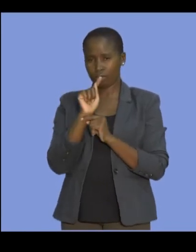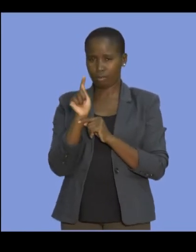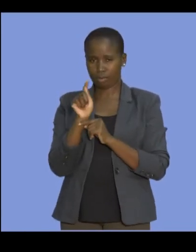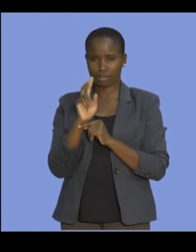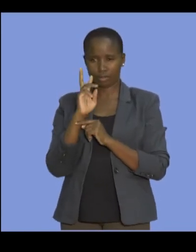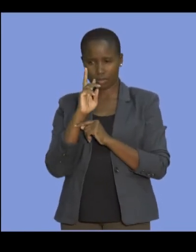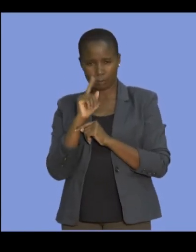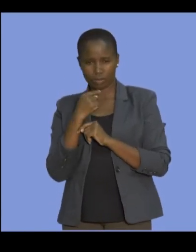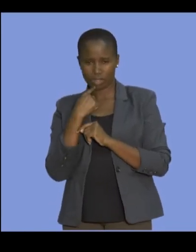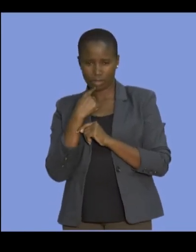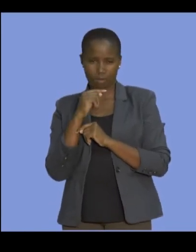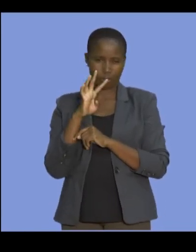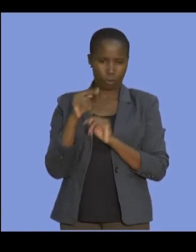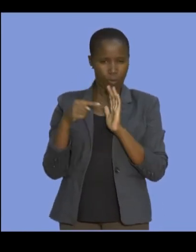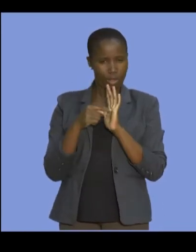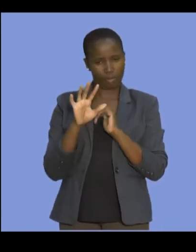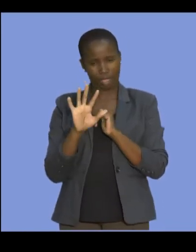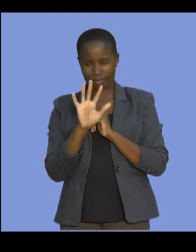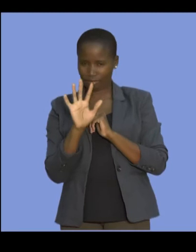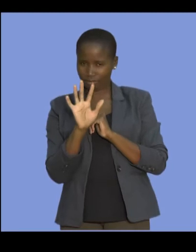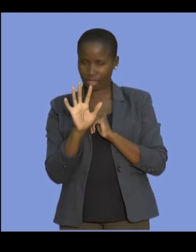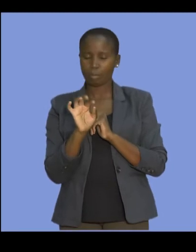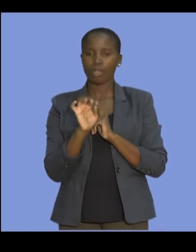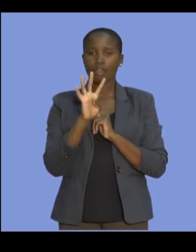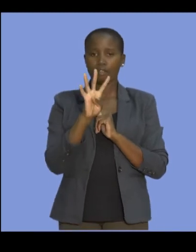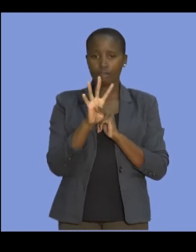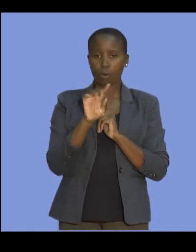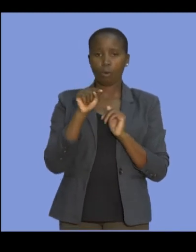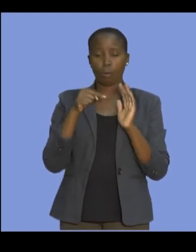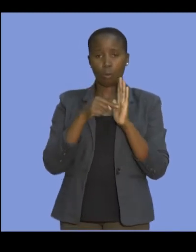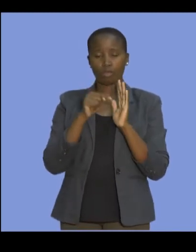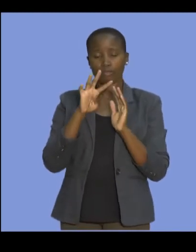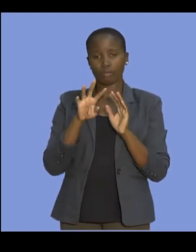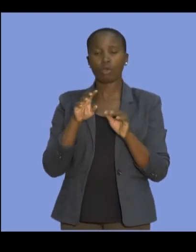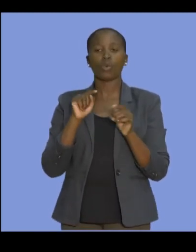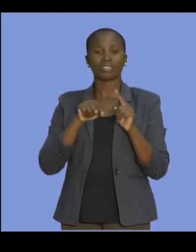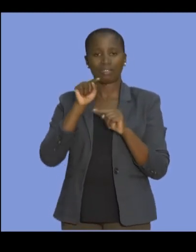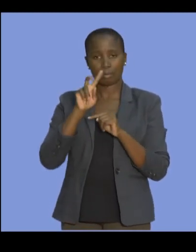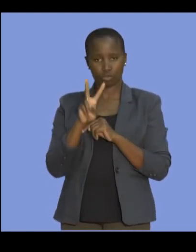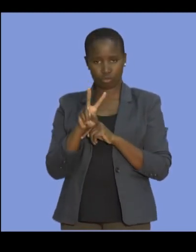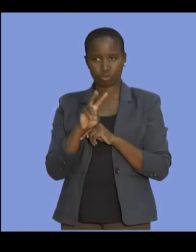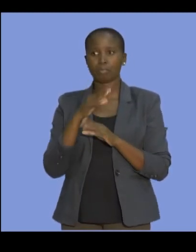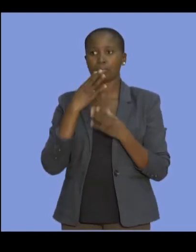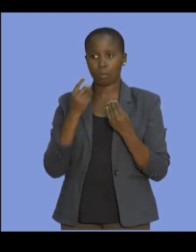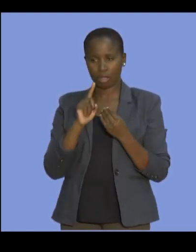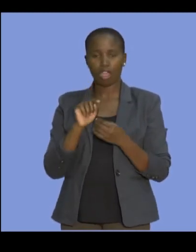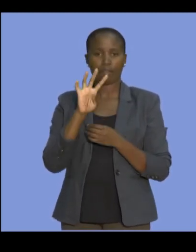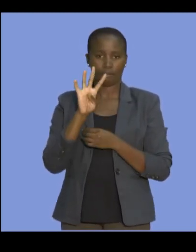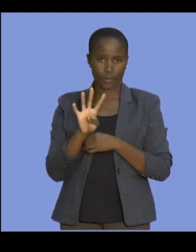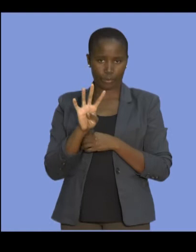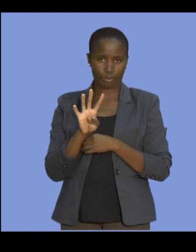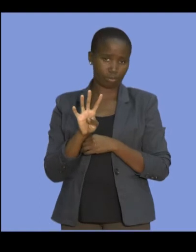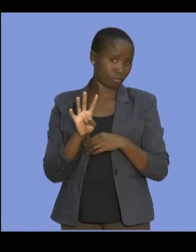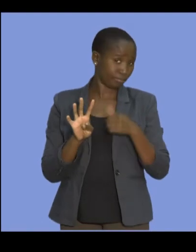can be 4.5. So 4 plus 4 divided by 2 should be 4, not 4.5. Okay, that's